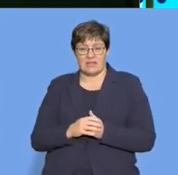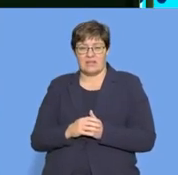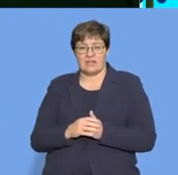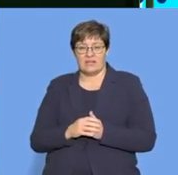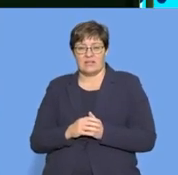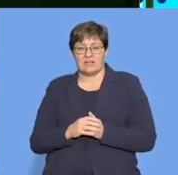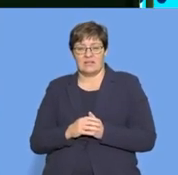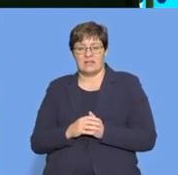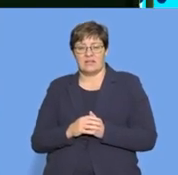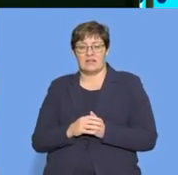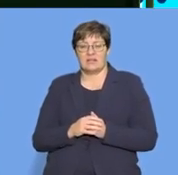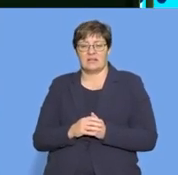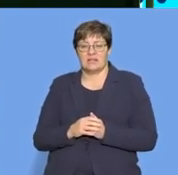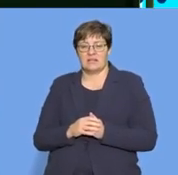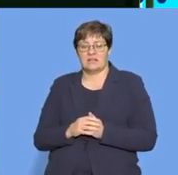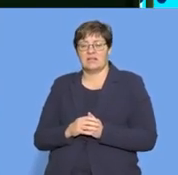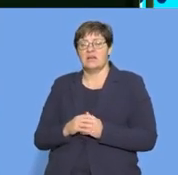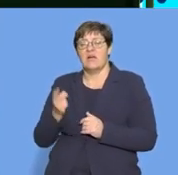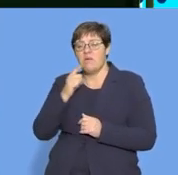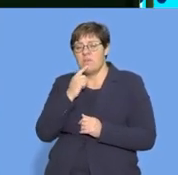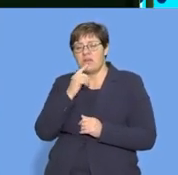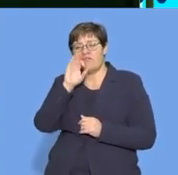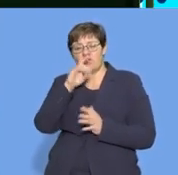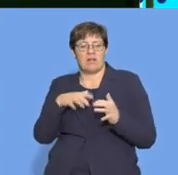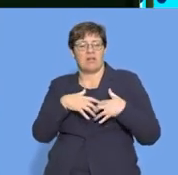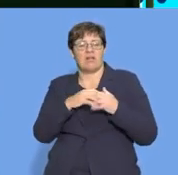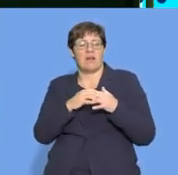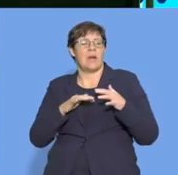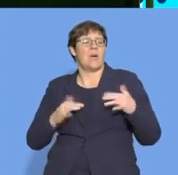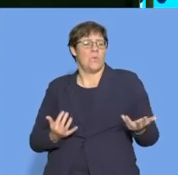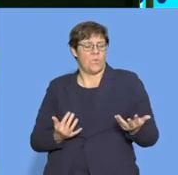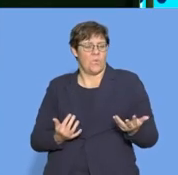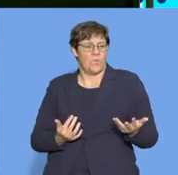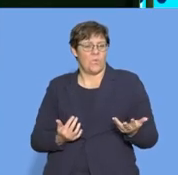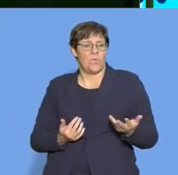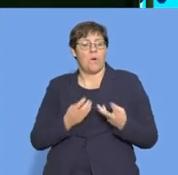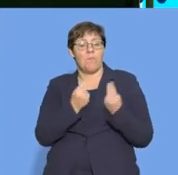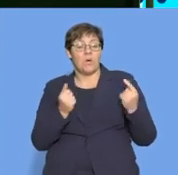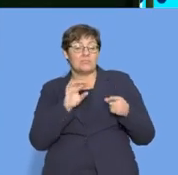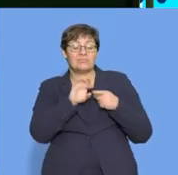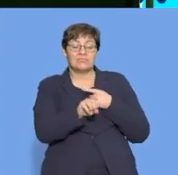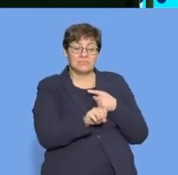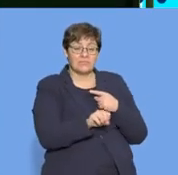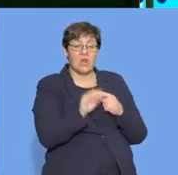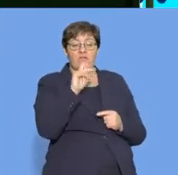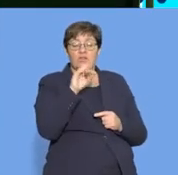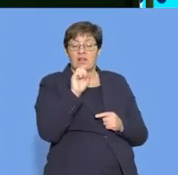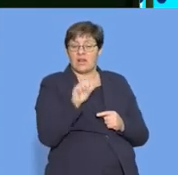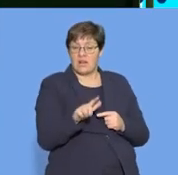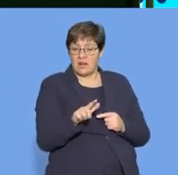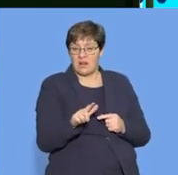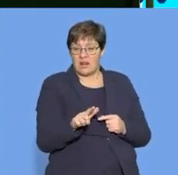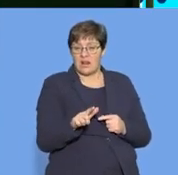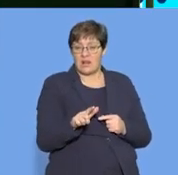Remember when we learnt about fossils and how fossils are formed, we said that mostly we find fossils